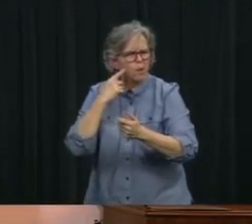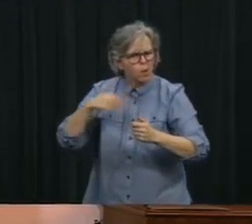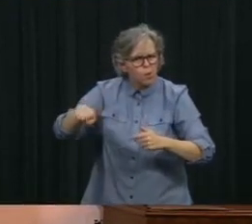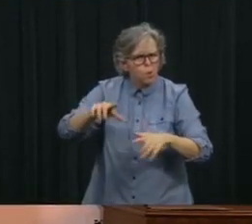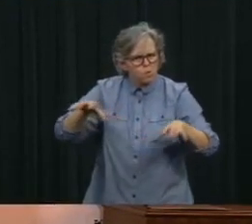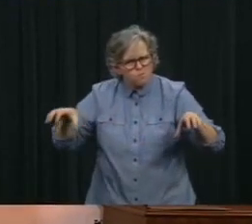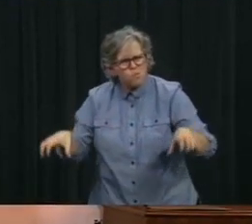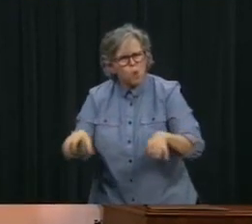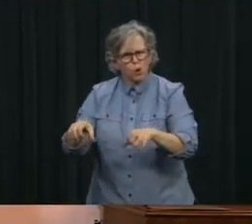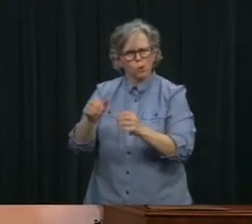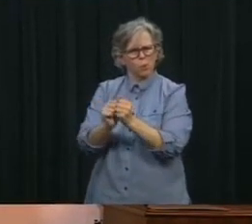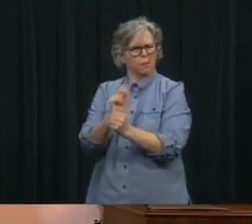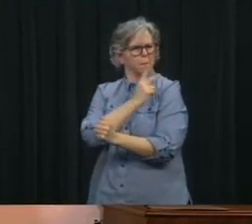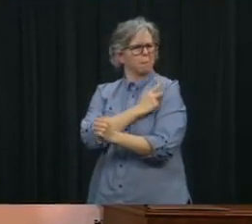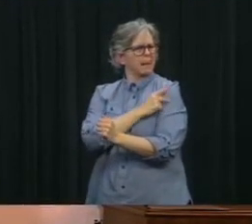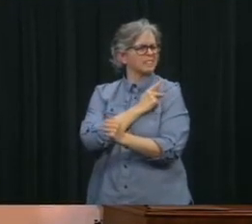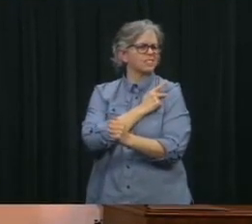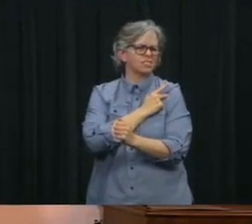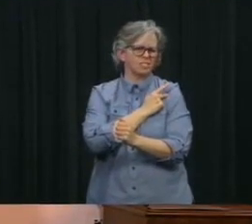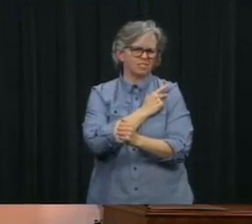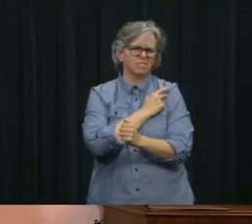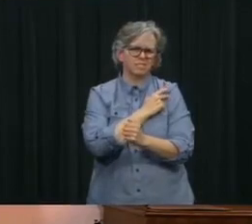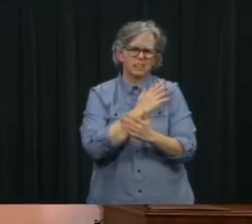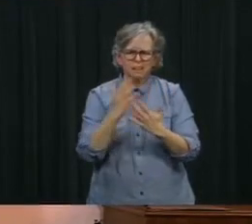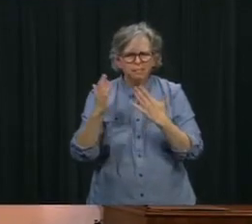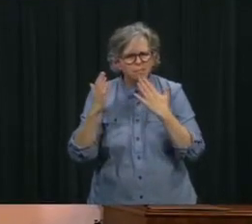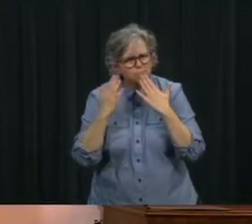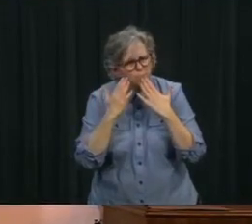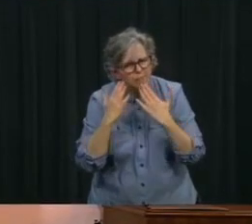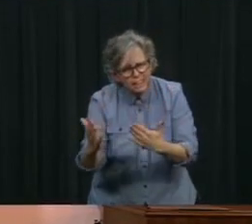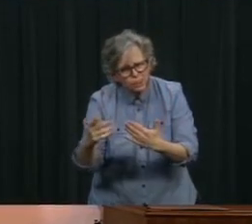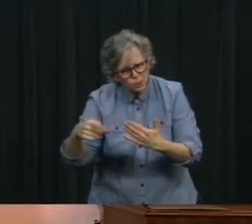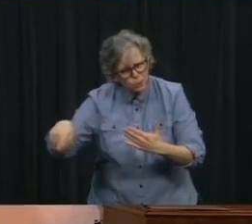is our first, nursing home cluster.